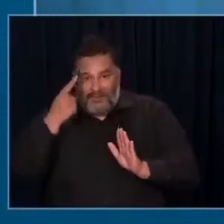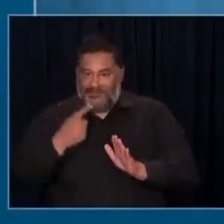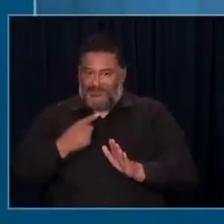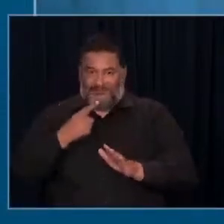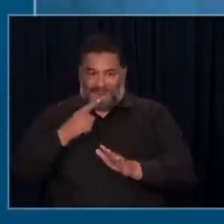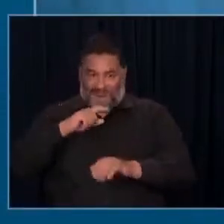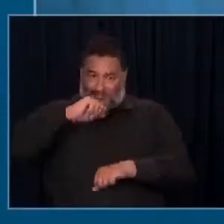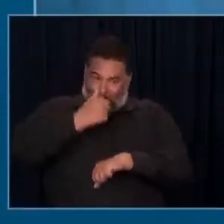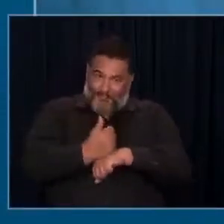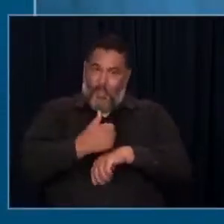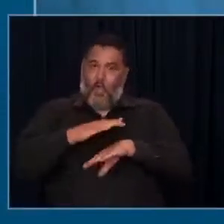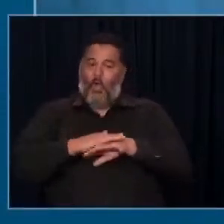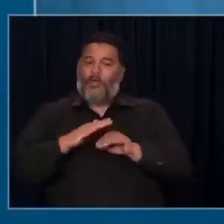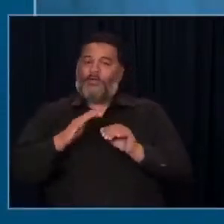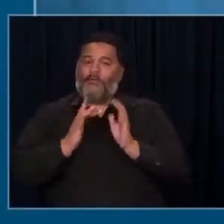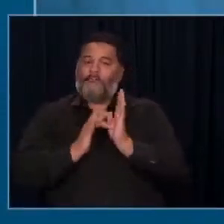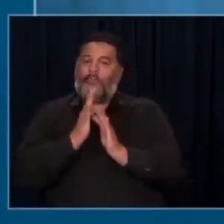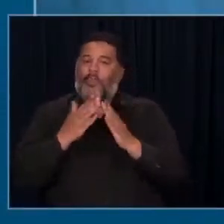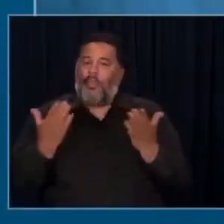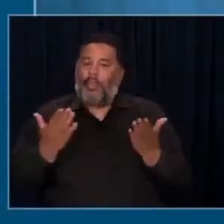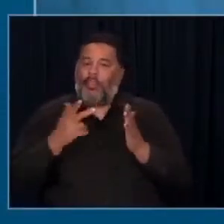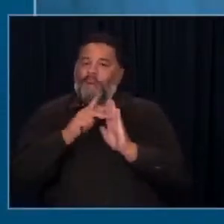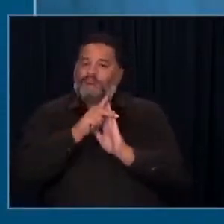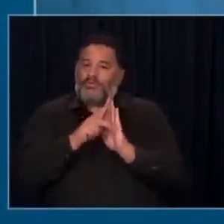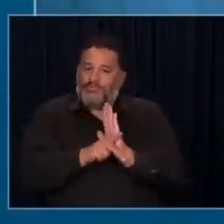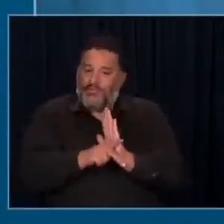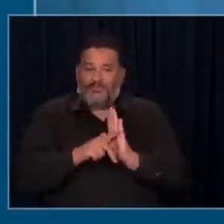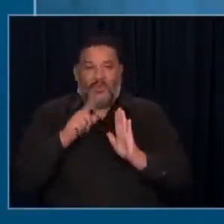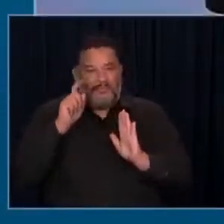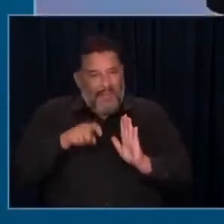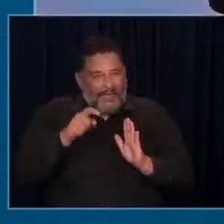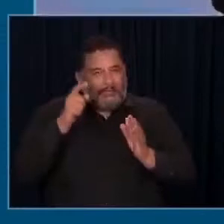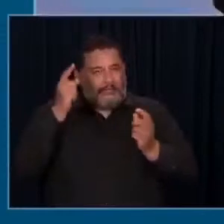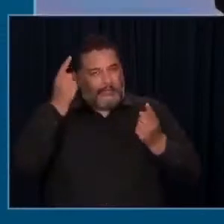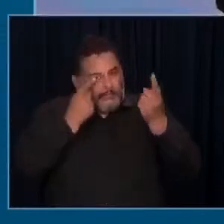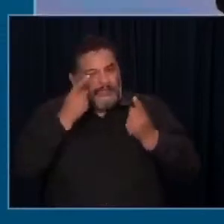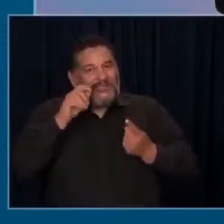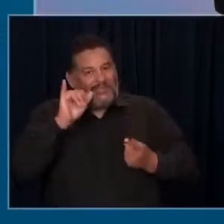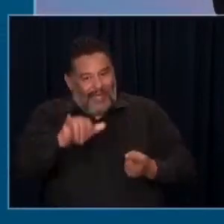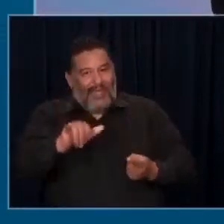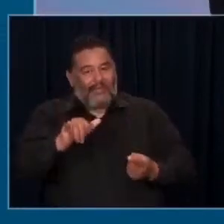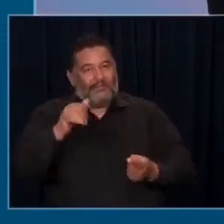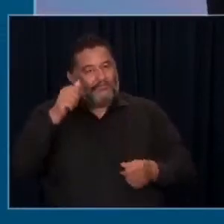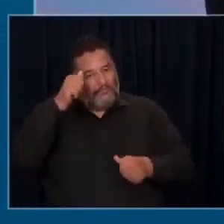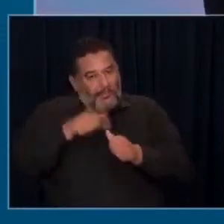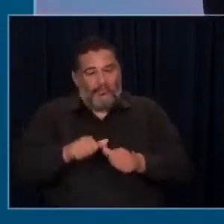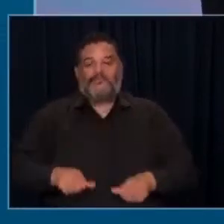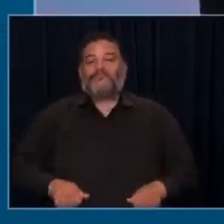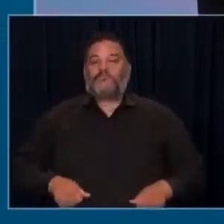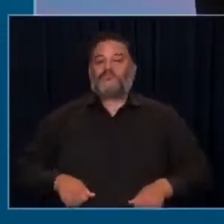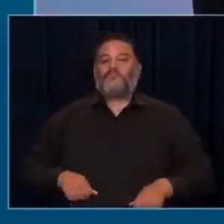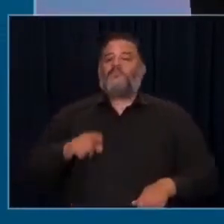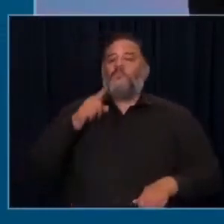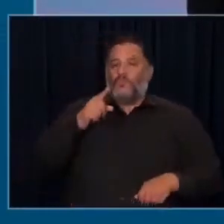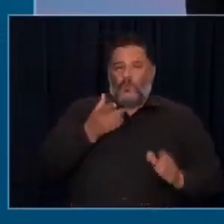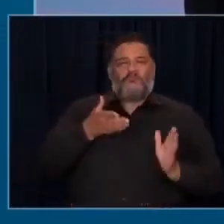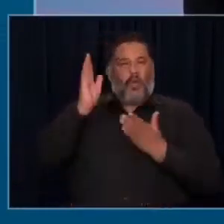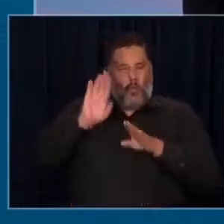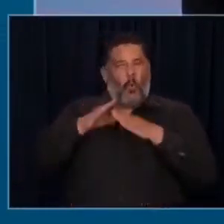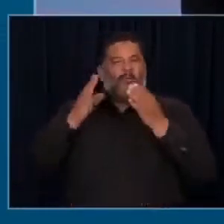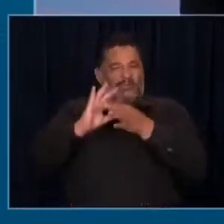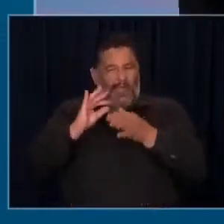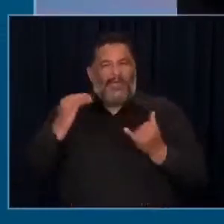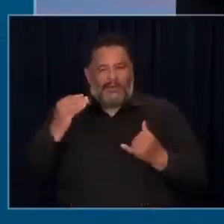principles. So all of that needs to be taken into consideration. And I guess since you brought it up in your opening statement and just now, one